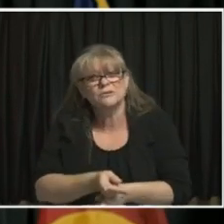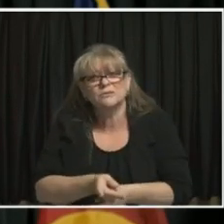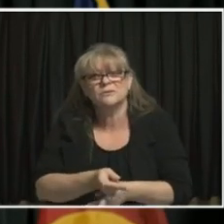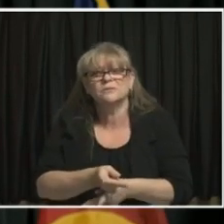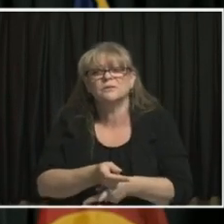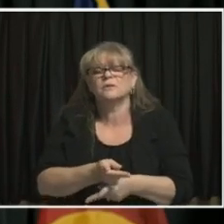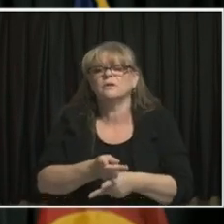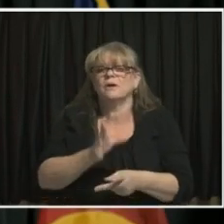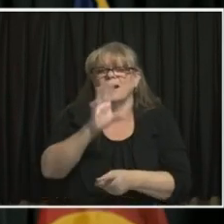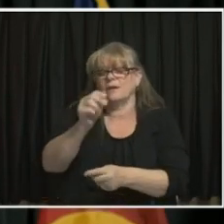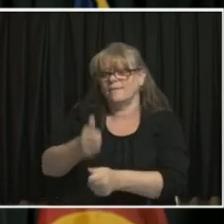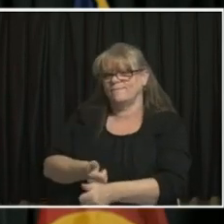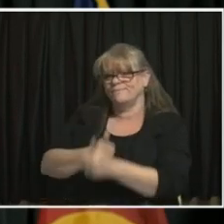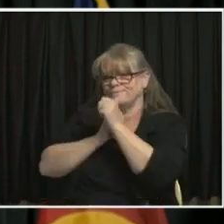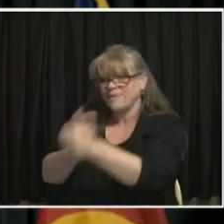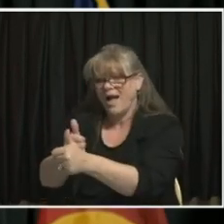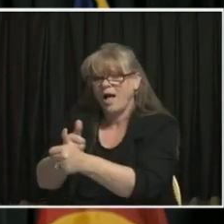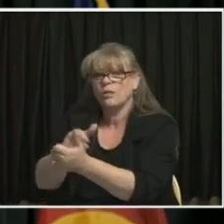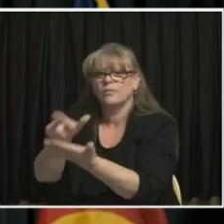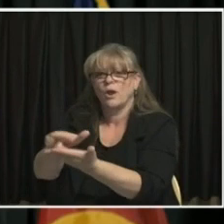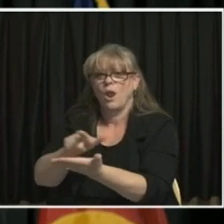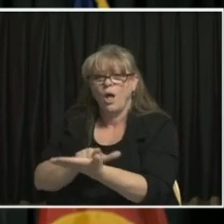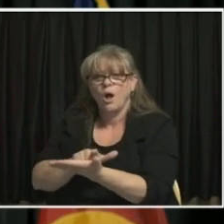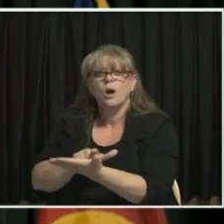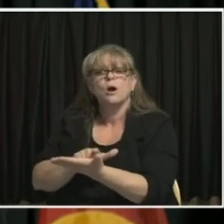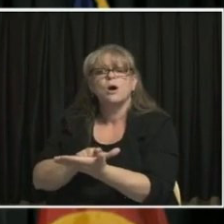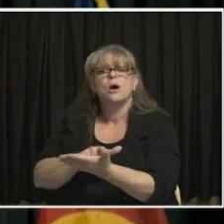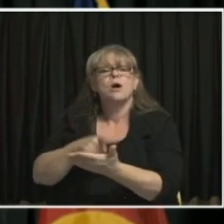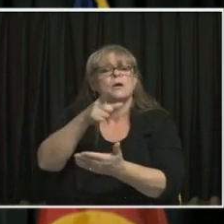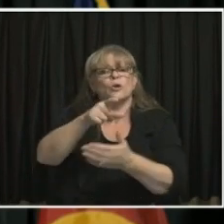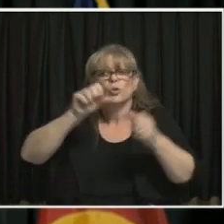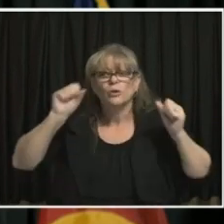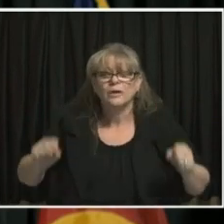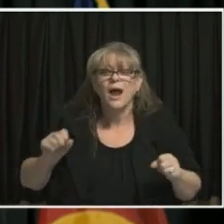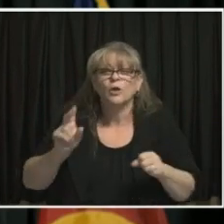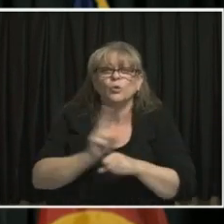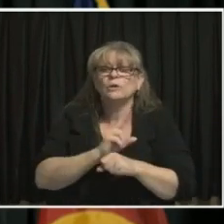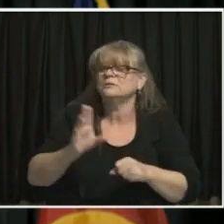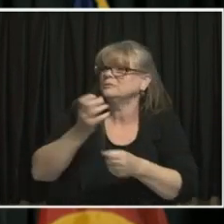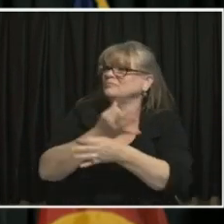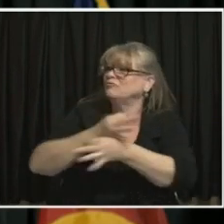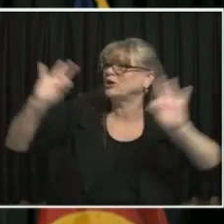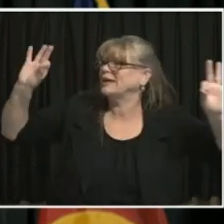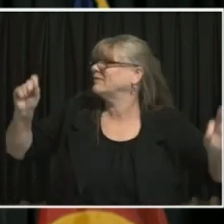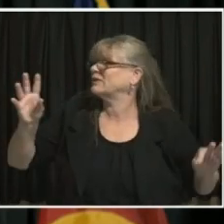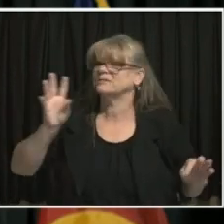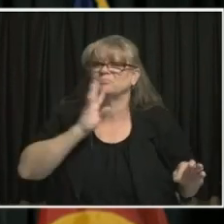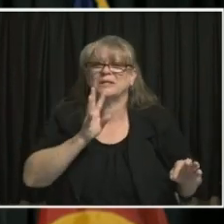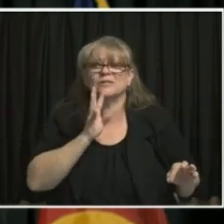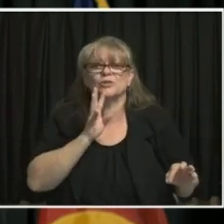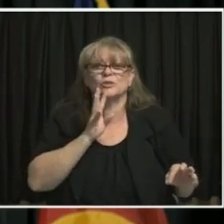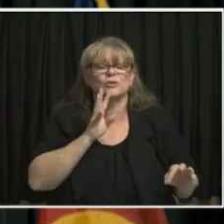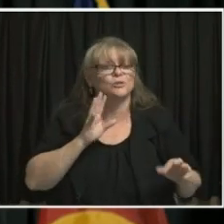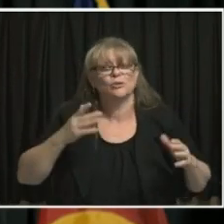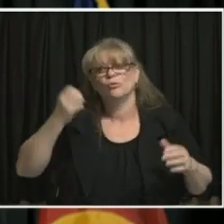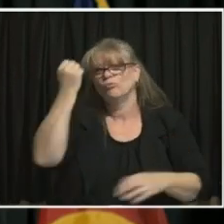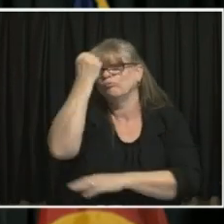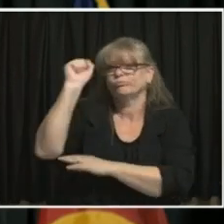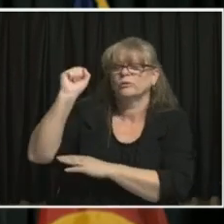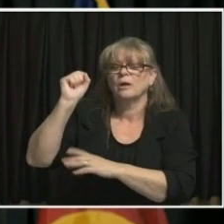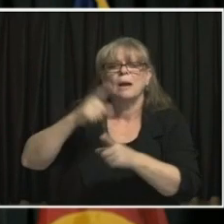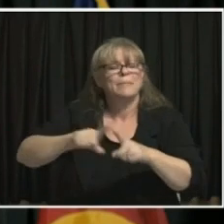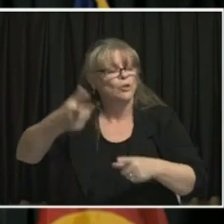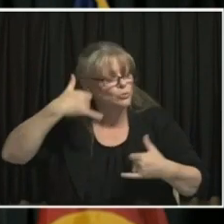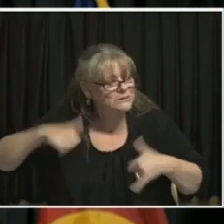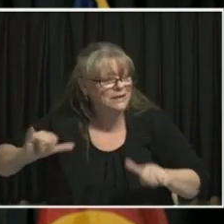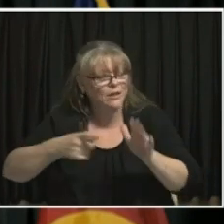course, you can use your freedom of speech to object to laws that you disagree with. But in the meantime, we follow the law. It